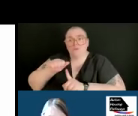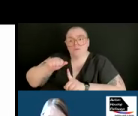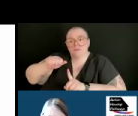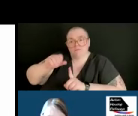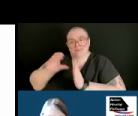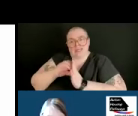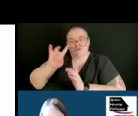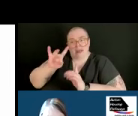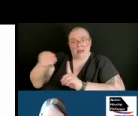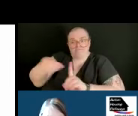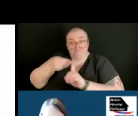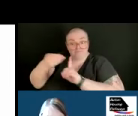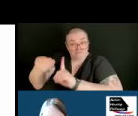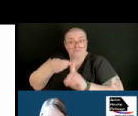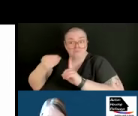in some circumstances.